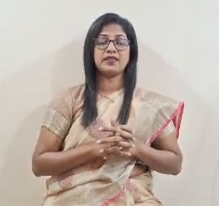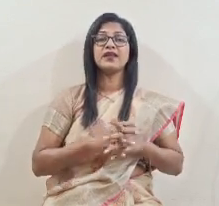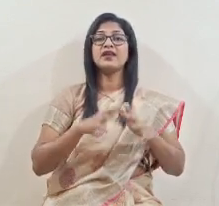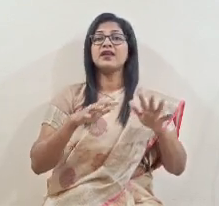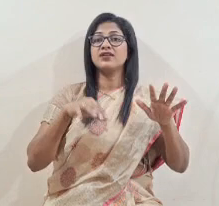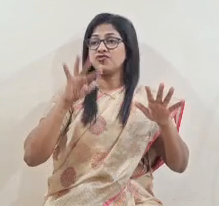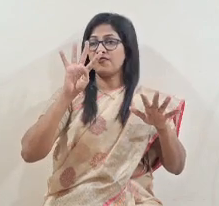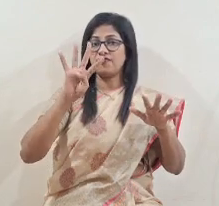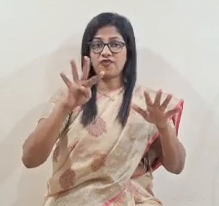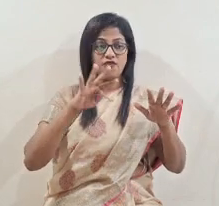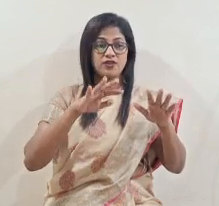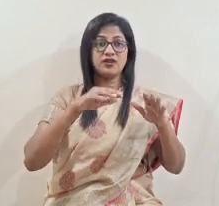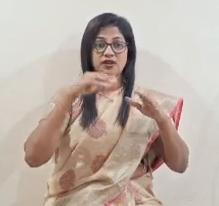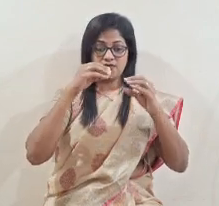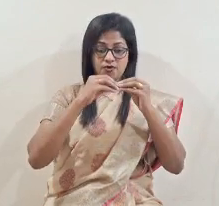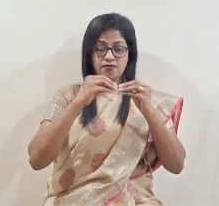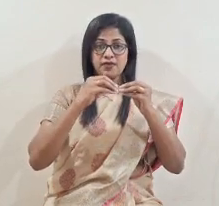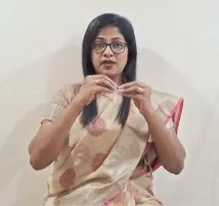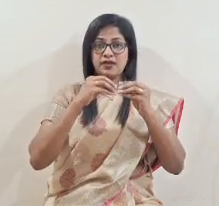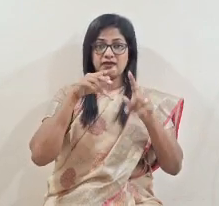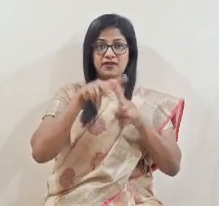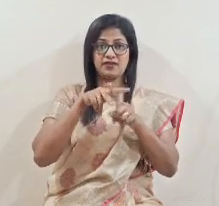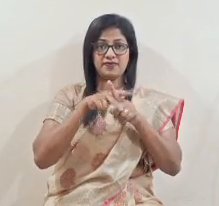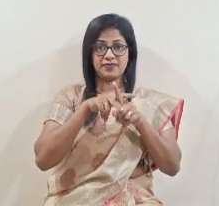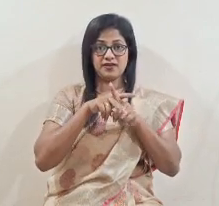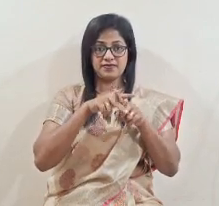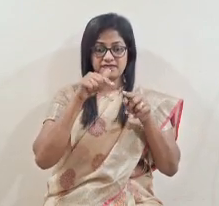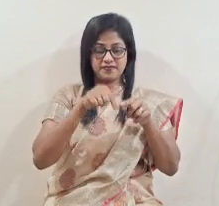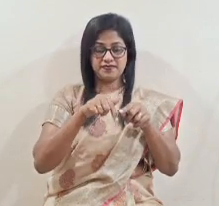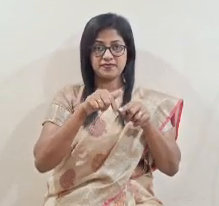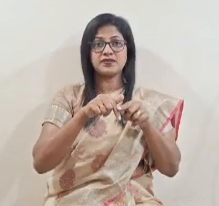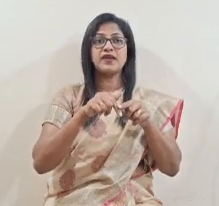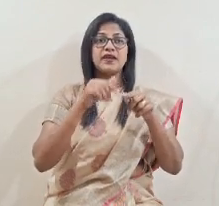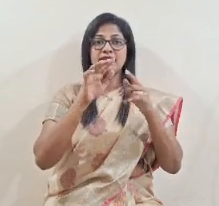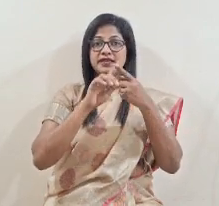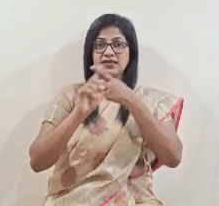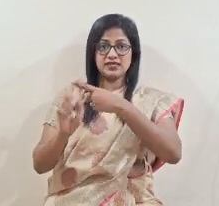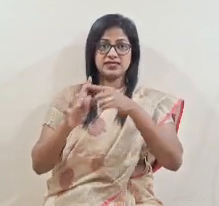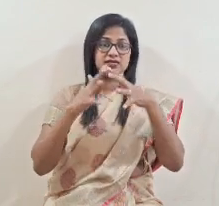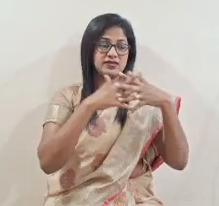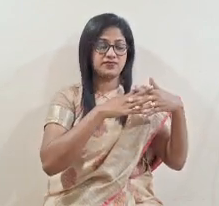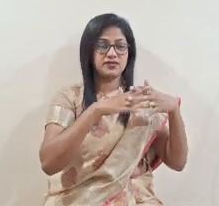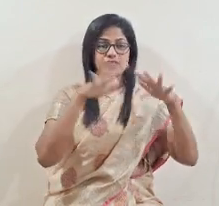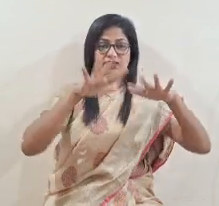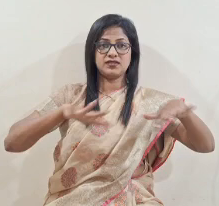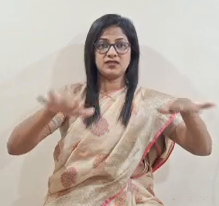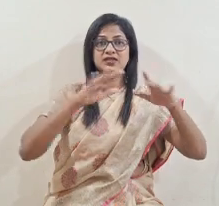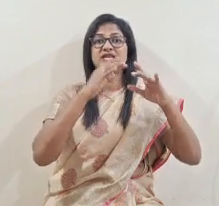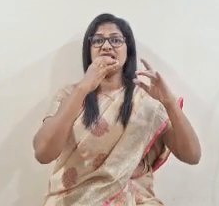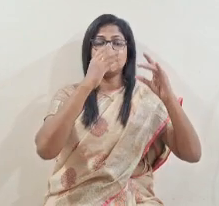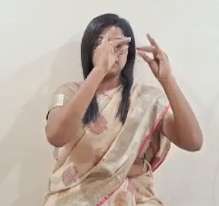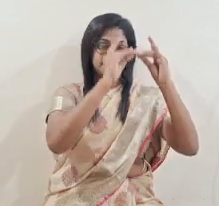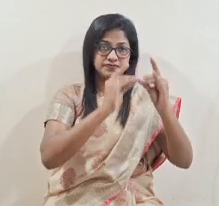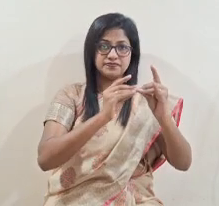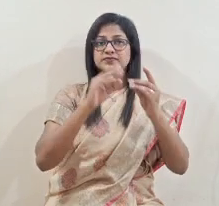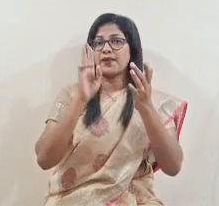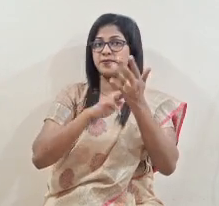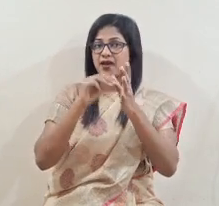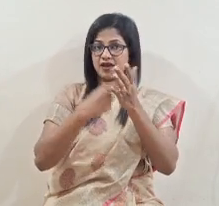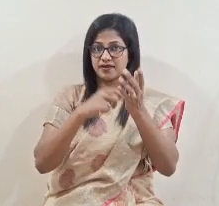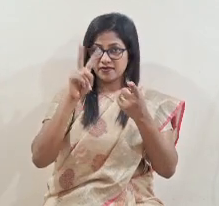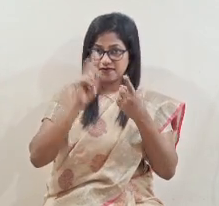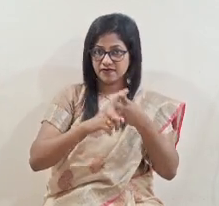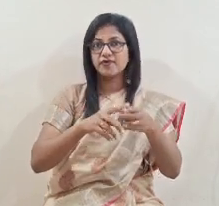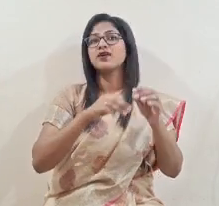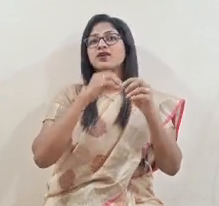terminate from the 4 ferry terminals within the Mumbai municipal boundary on eastern and western coast. So Ferry Wharf, Gateway of India, Marve Jetty and Gorai Jetty